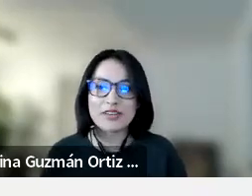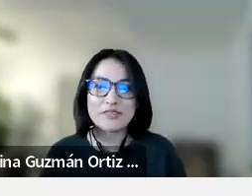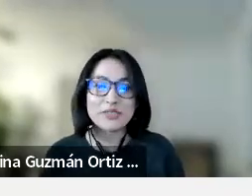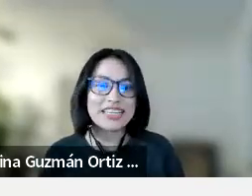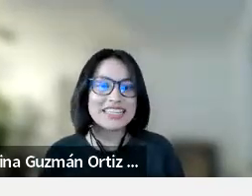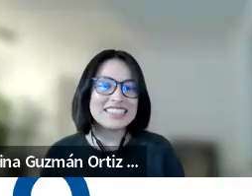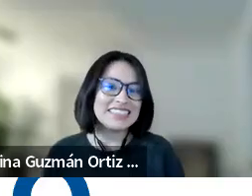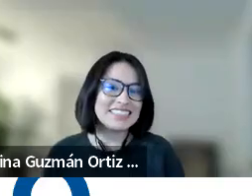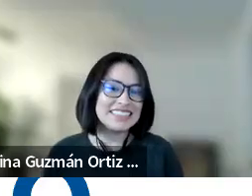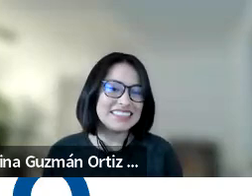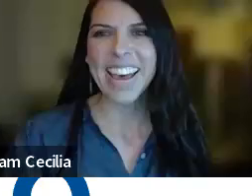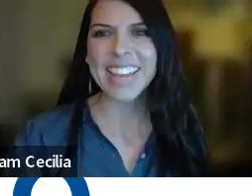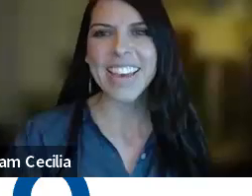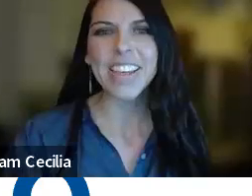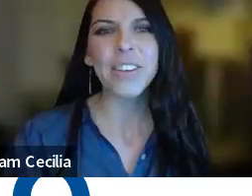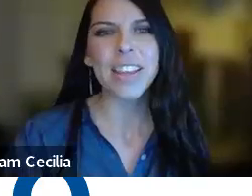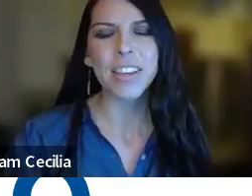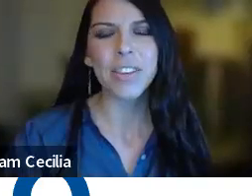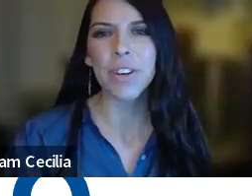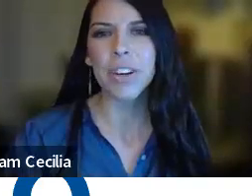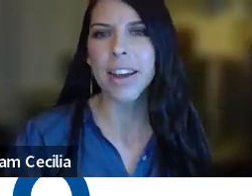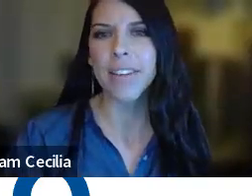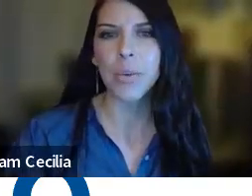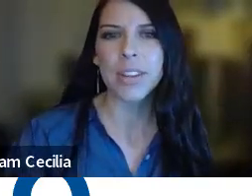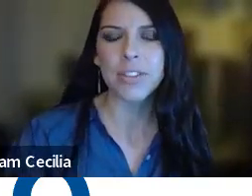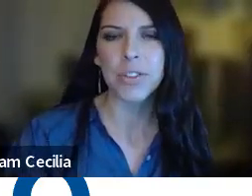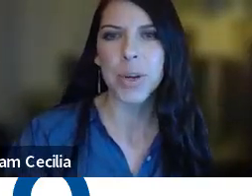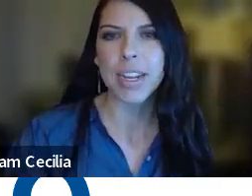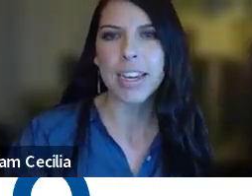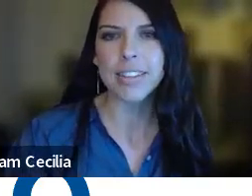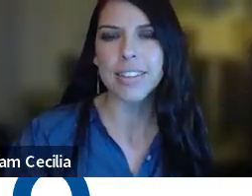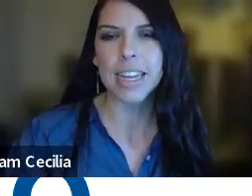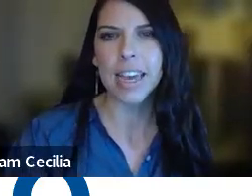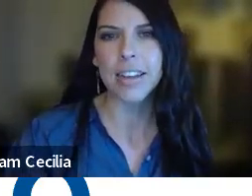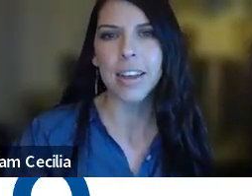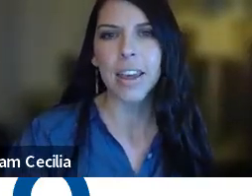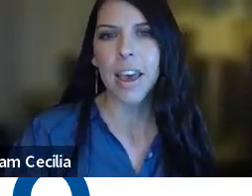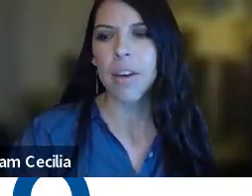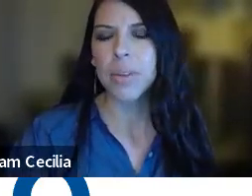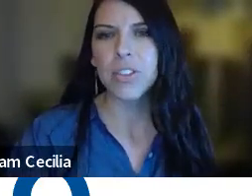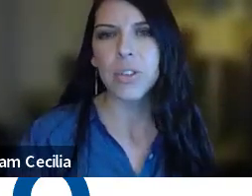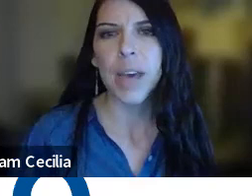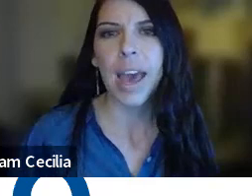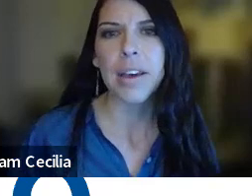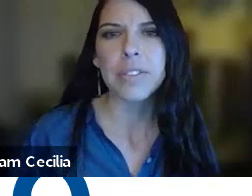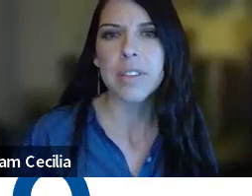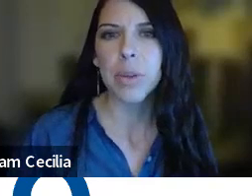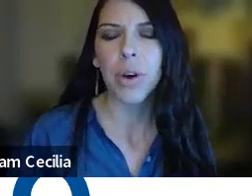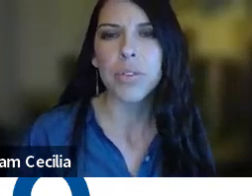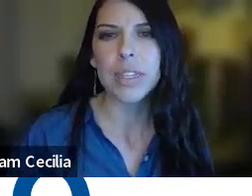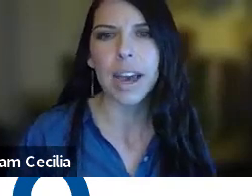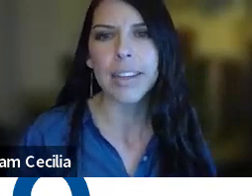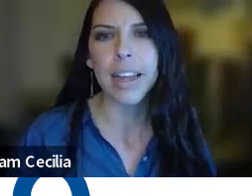Thank you, Miriam, for joining us. Hi, thank you. And thank you for everyone that's joining us tonight. We do have